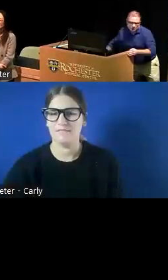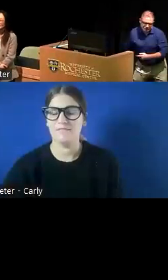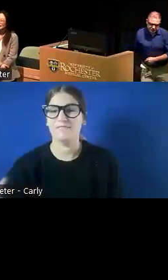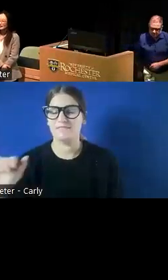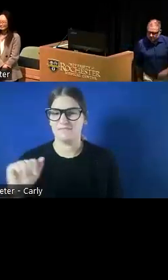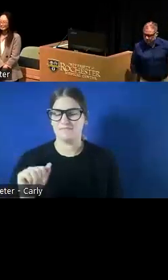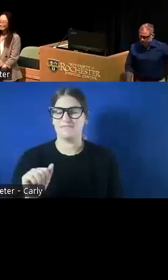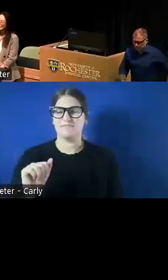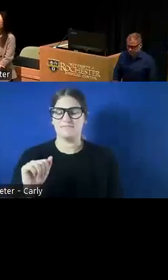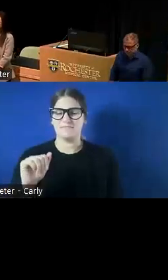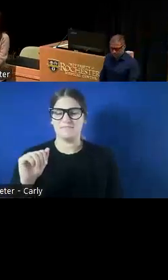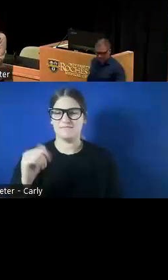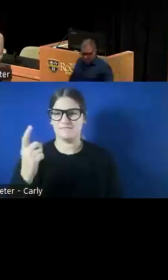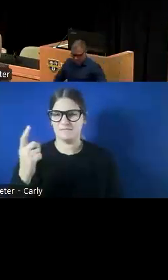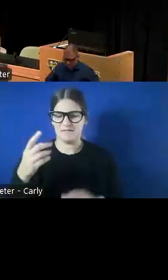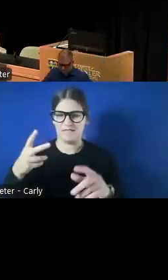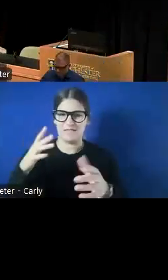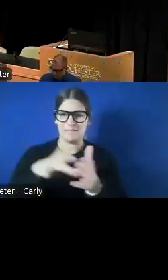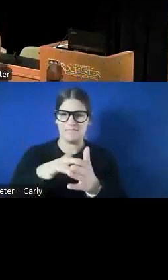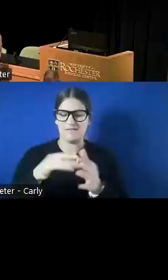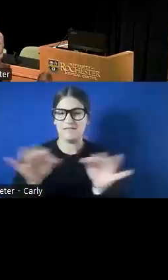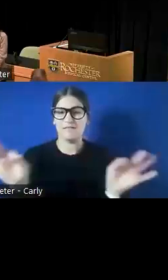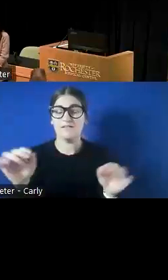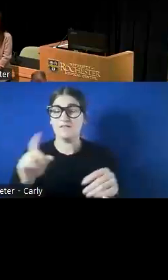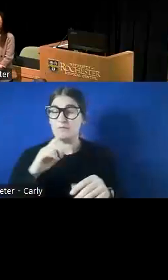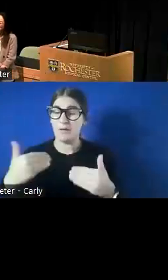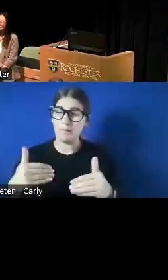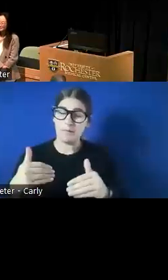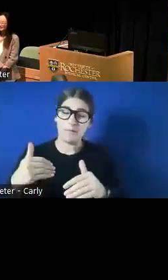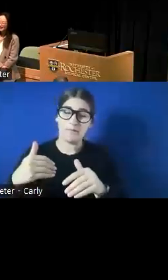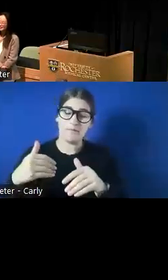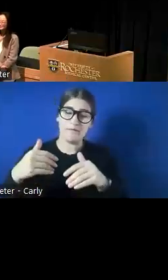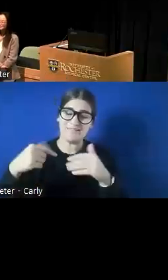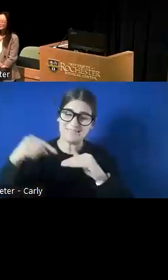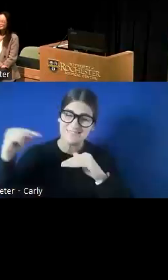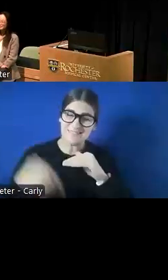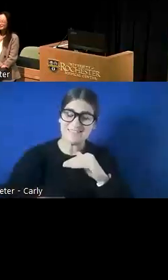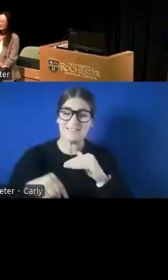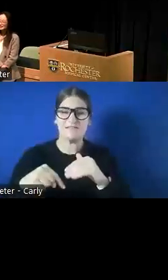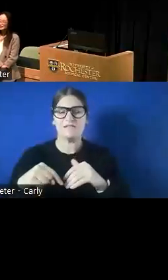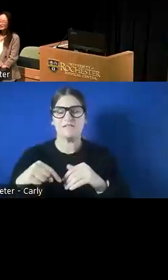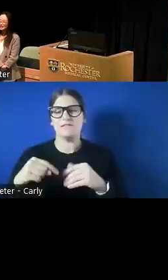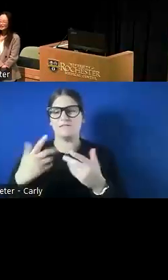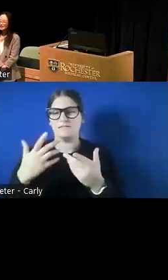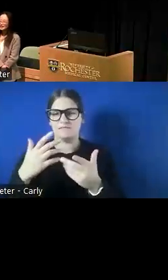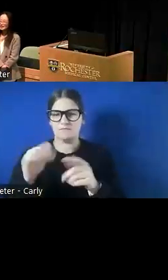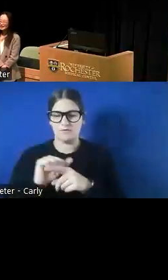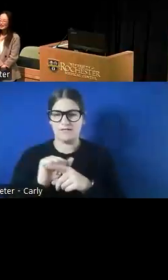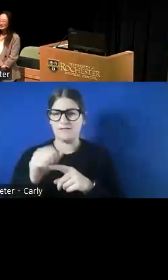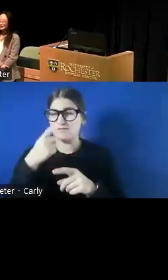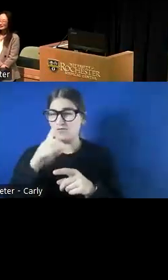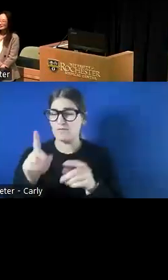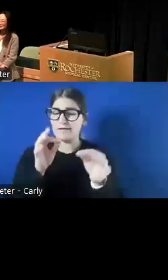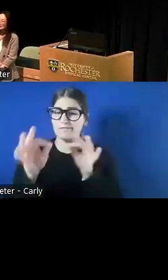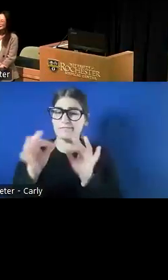Really intensive and much longer than a typical gatekeeper training. Could you kind of talk about the rationale for that and kind of